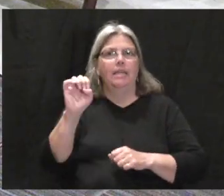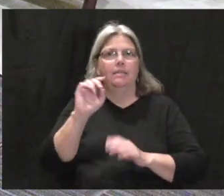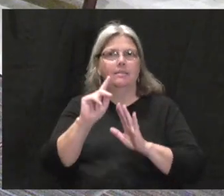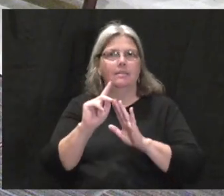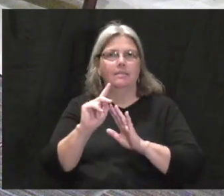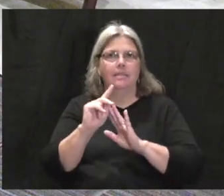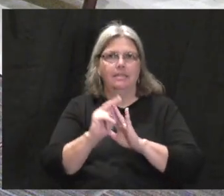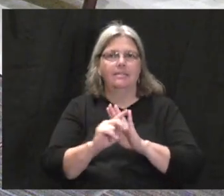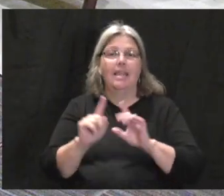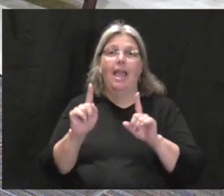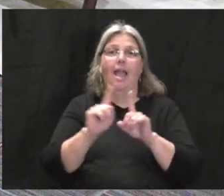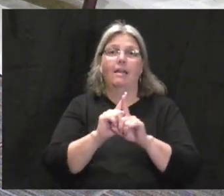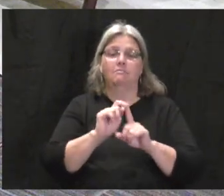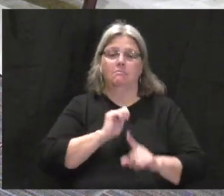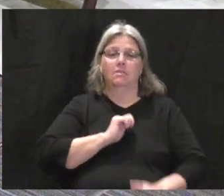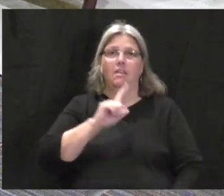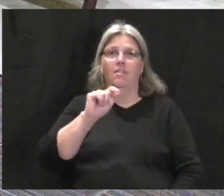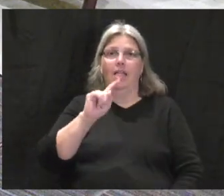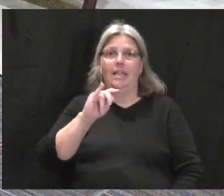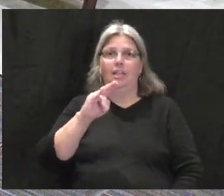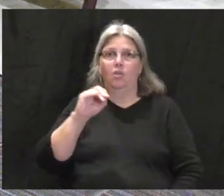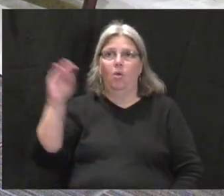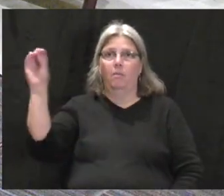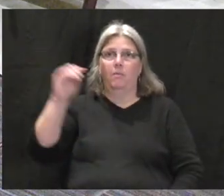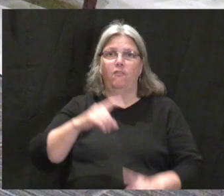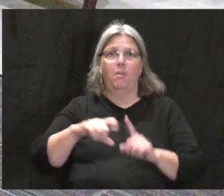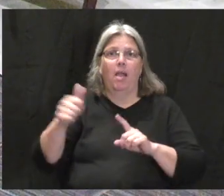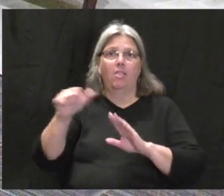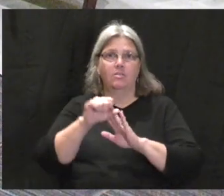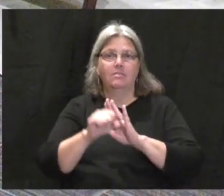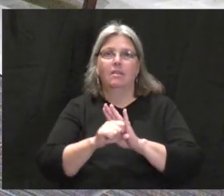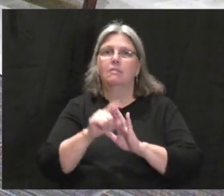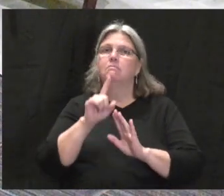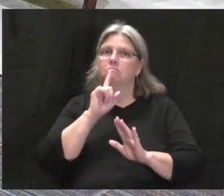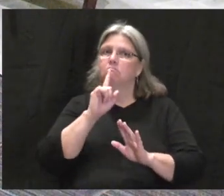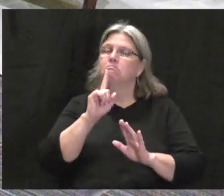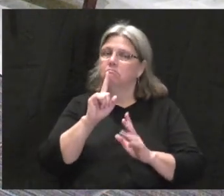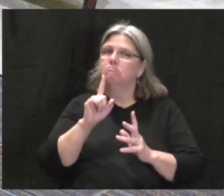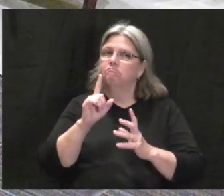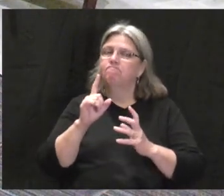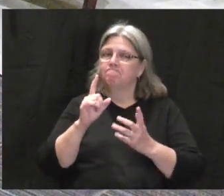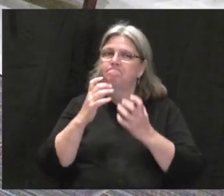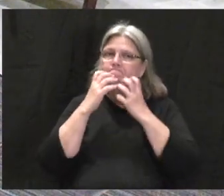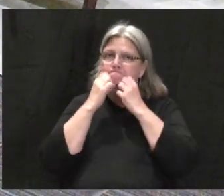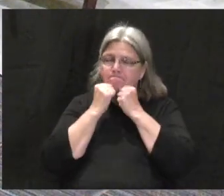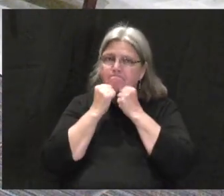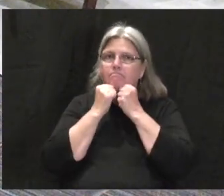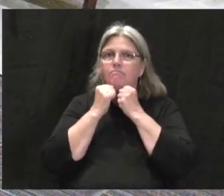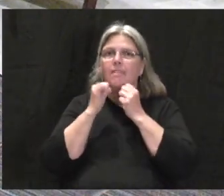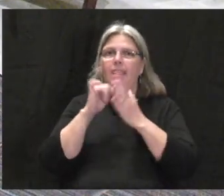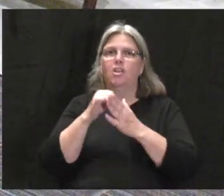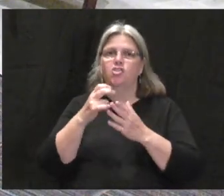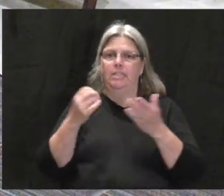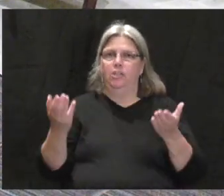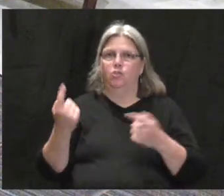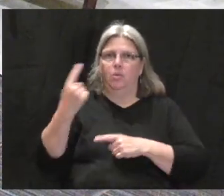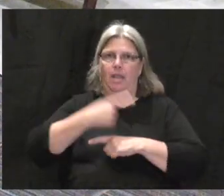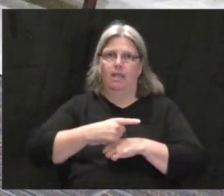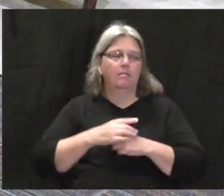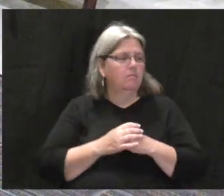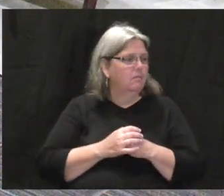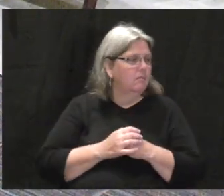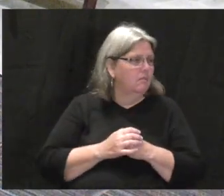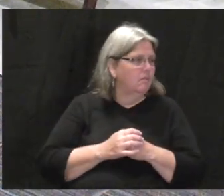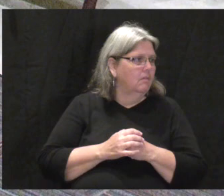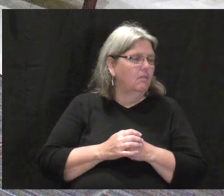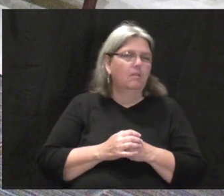We really echo a lot of the things that were spoken in the other group. I think the mental health issue is